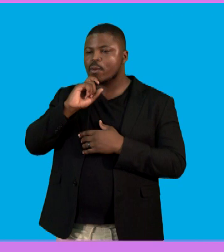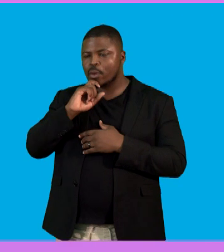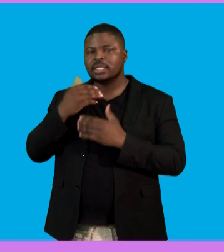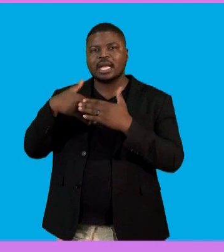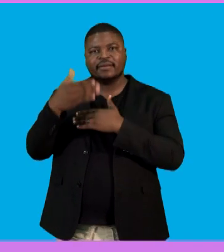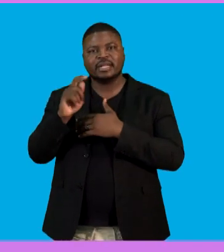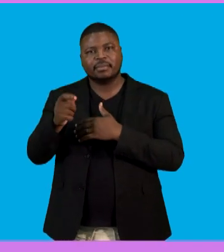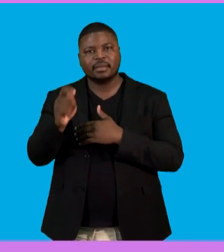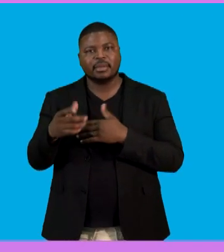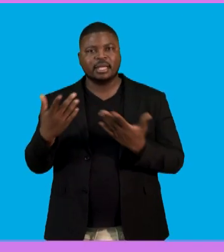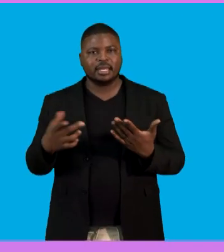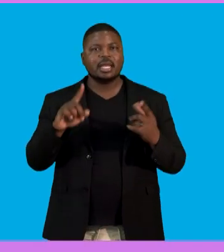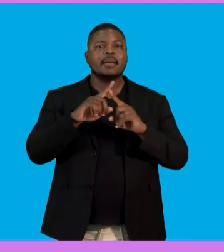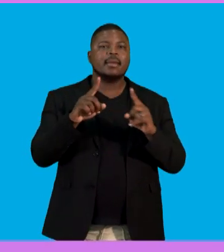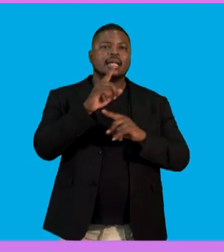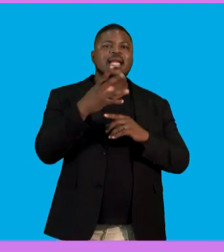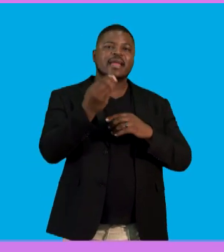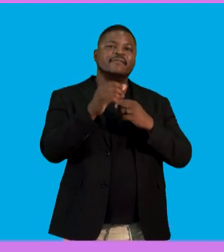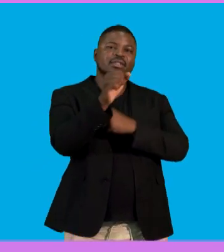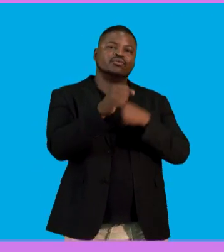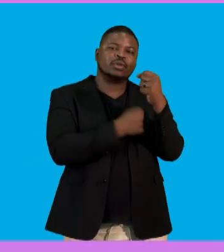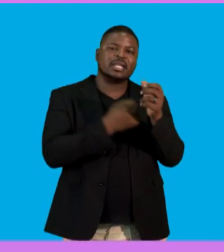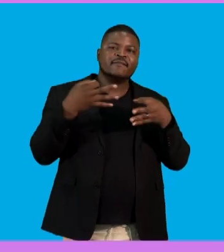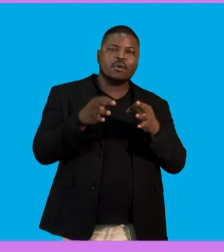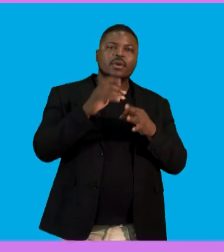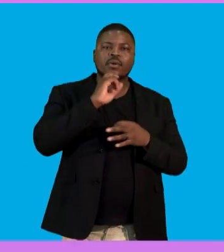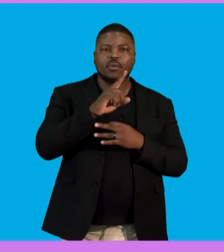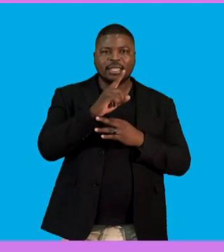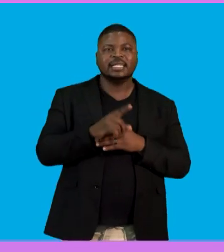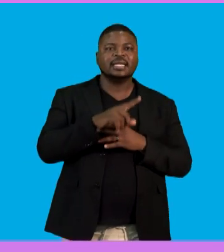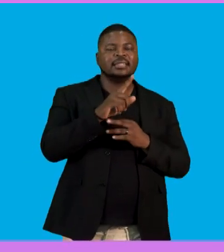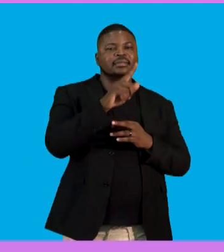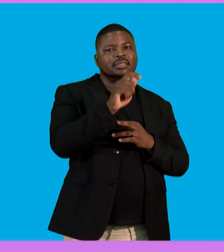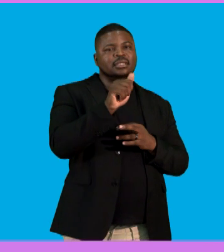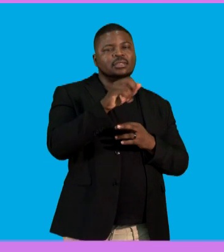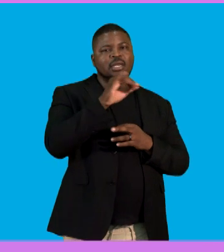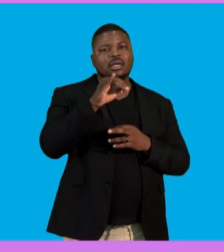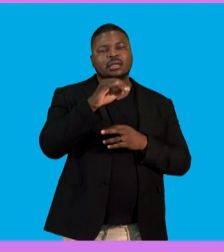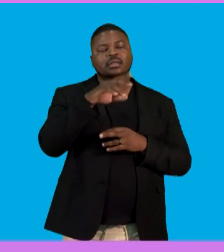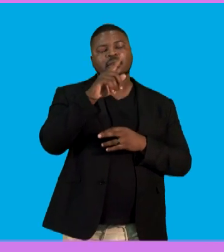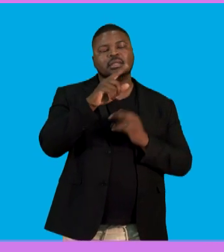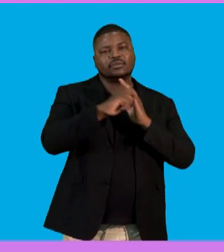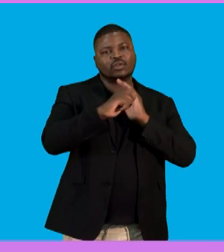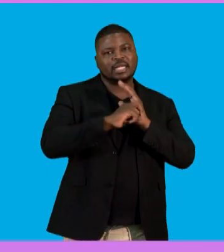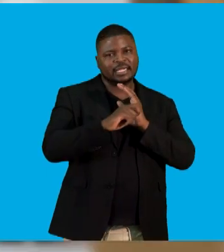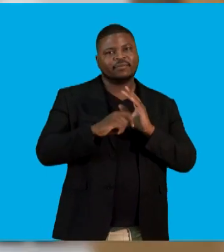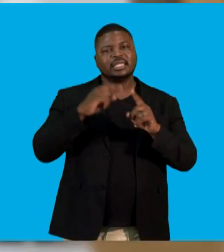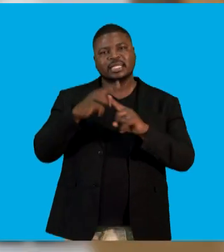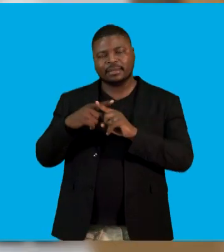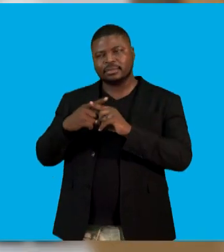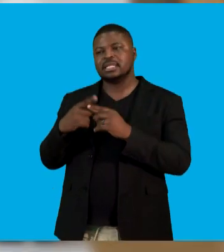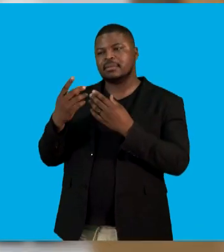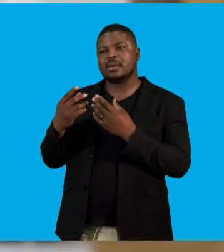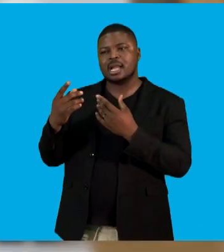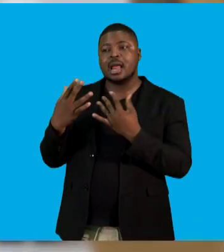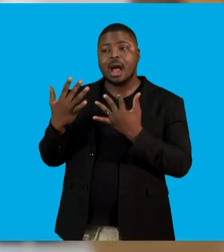by the tariff multiplied by the number of minutes. So it means whatever amount that they've allocated to say for every minute there's 2 rand